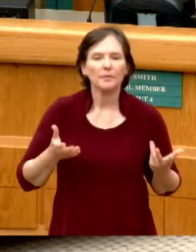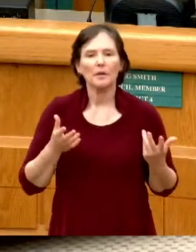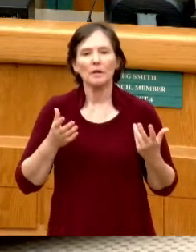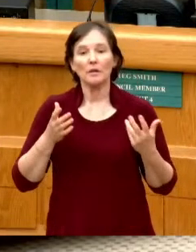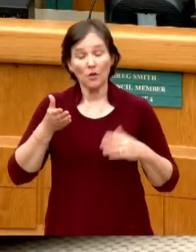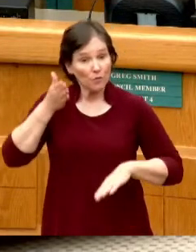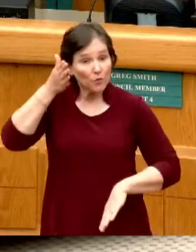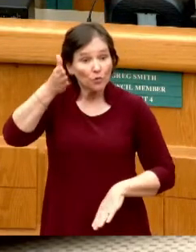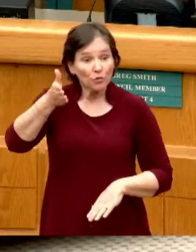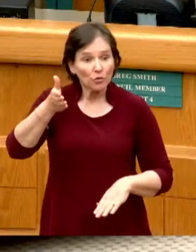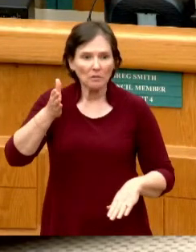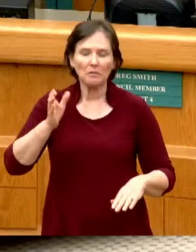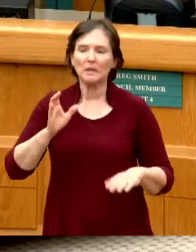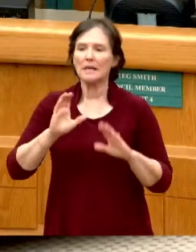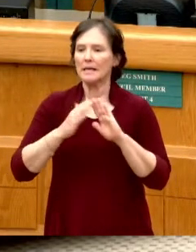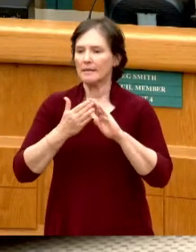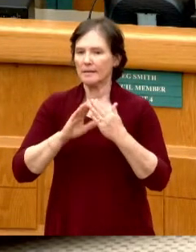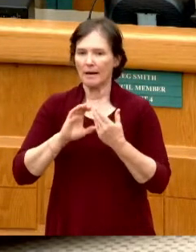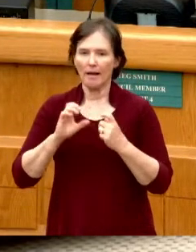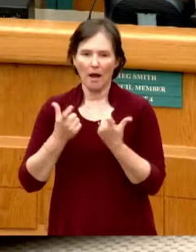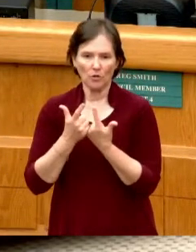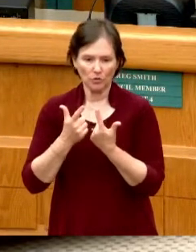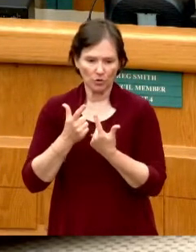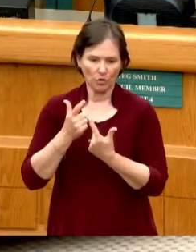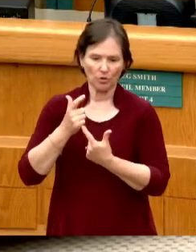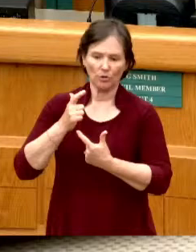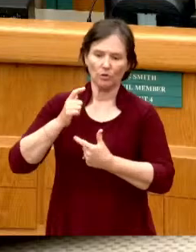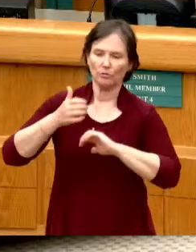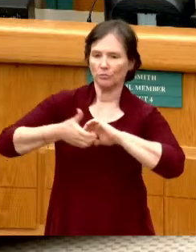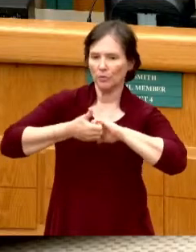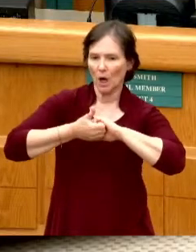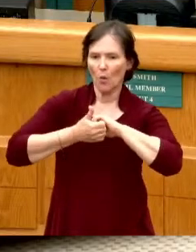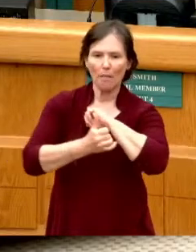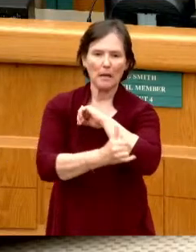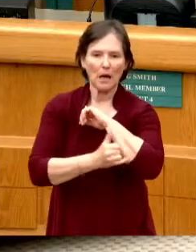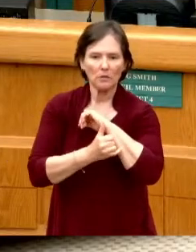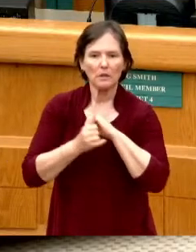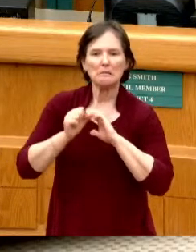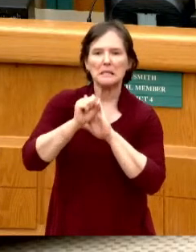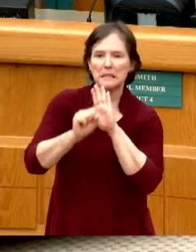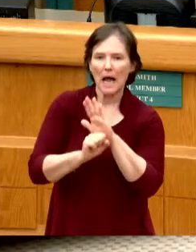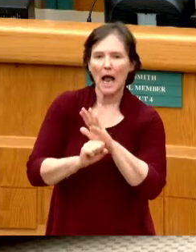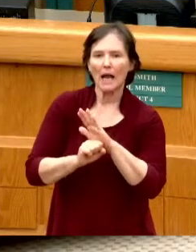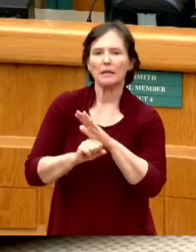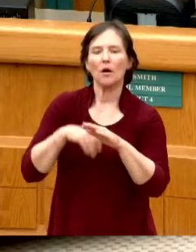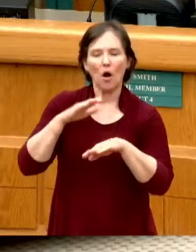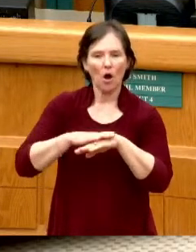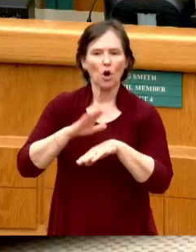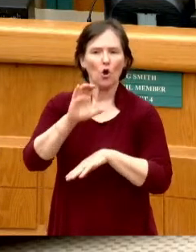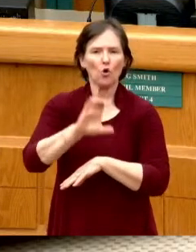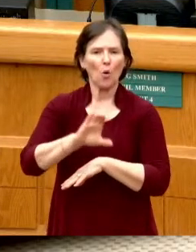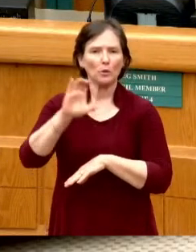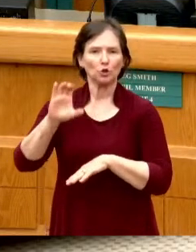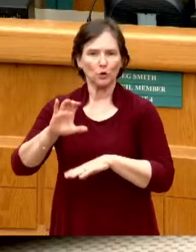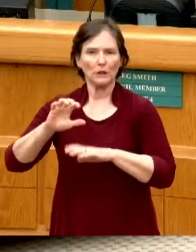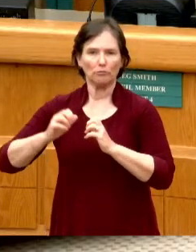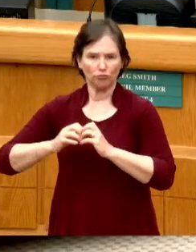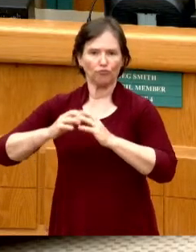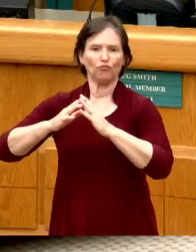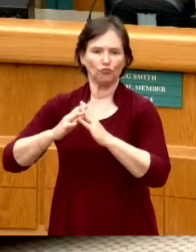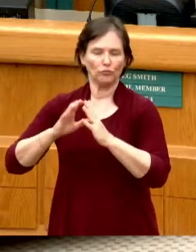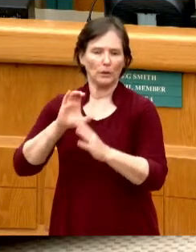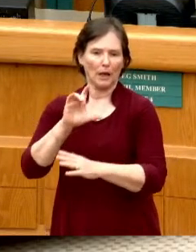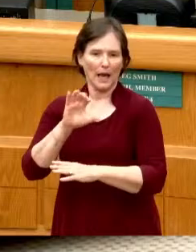with our staff, the county, and the state on a Corpus Christi location, and as well as our fire department.